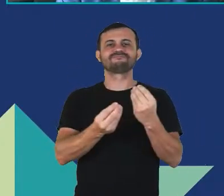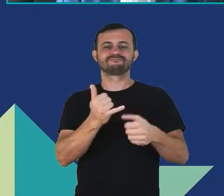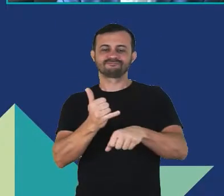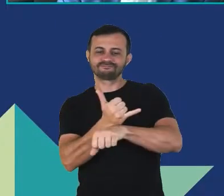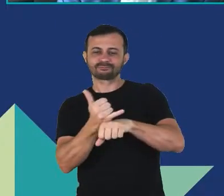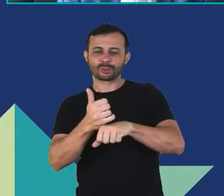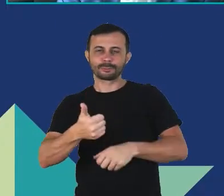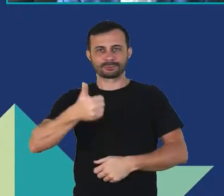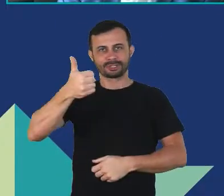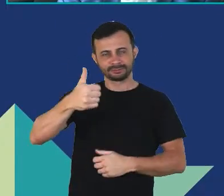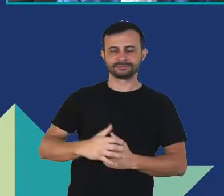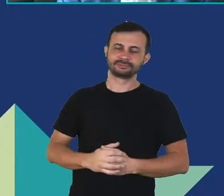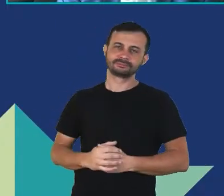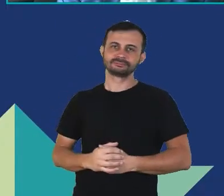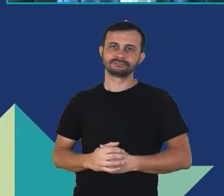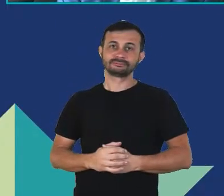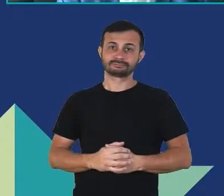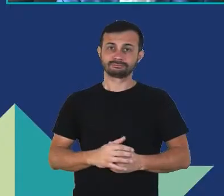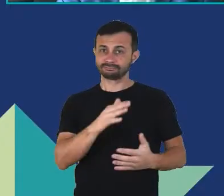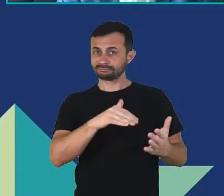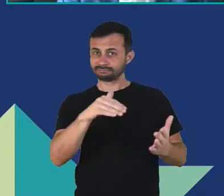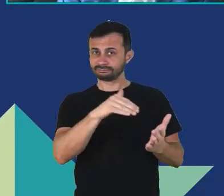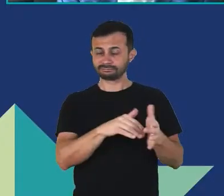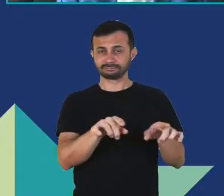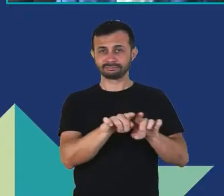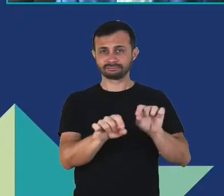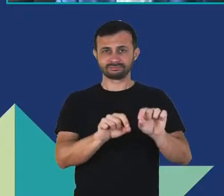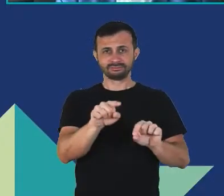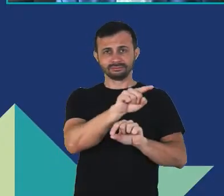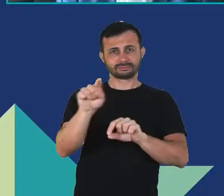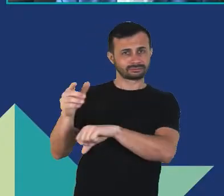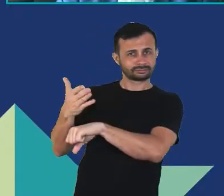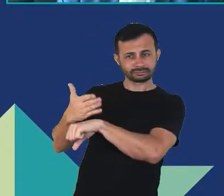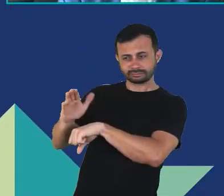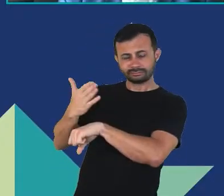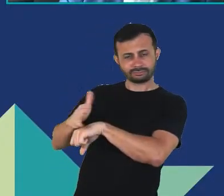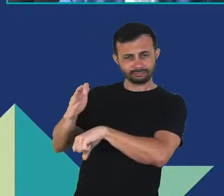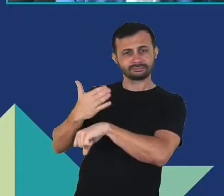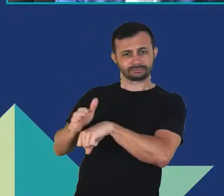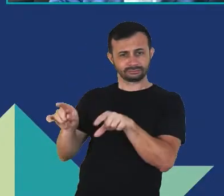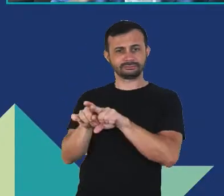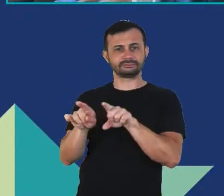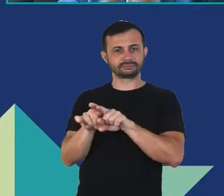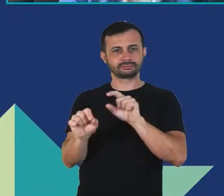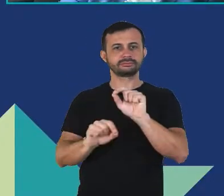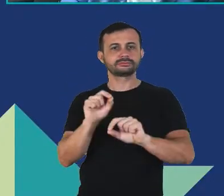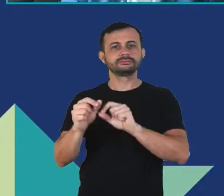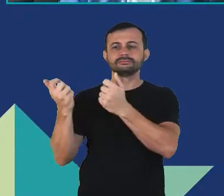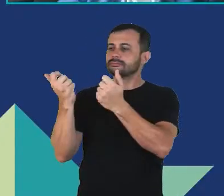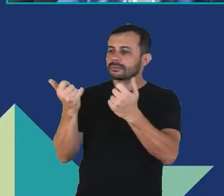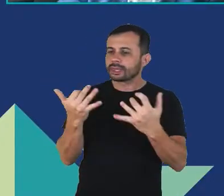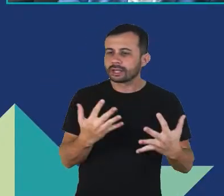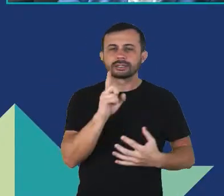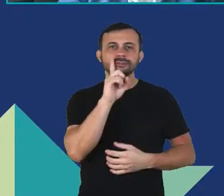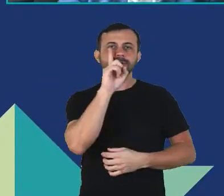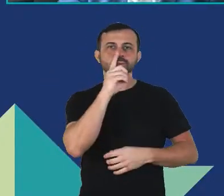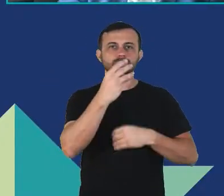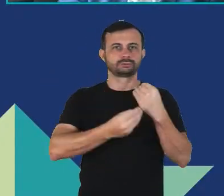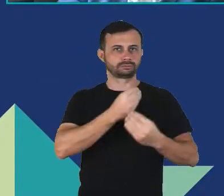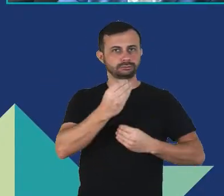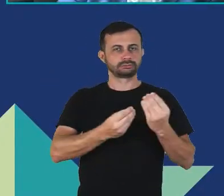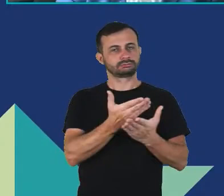Last but not least, train staff. Explain the risk to the staff, and they will be more